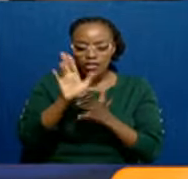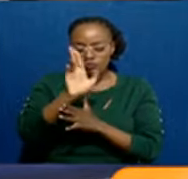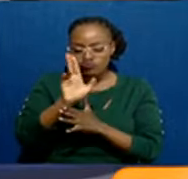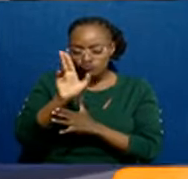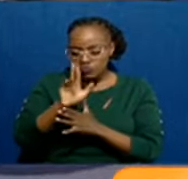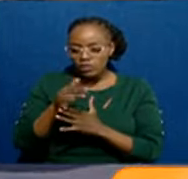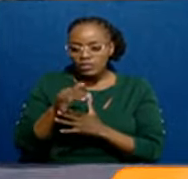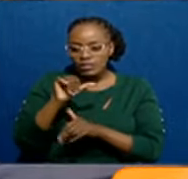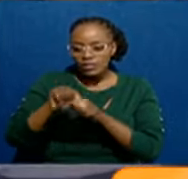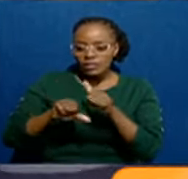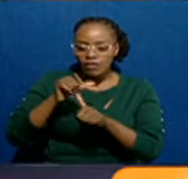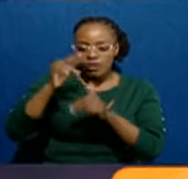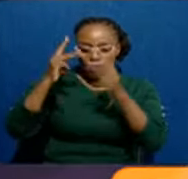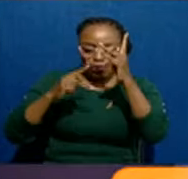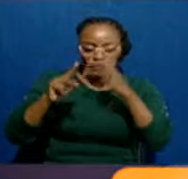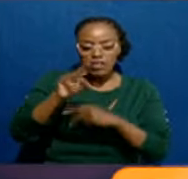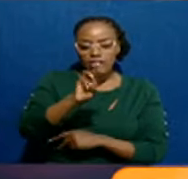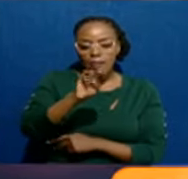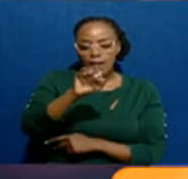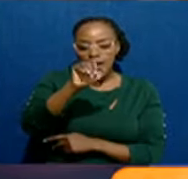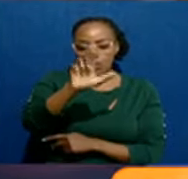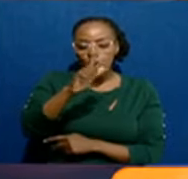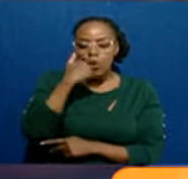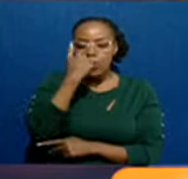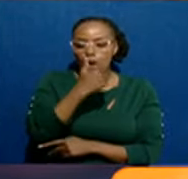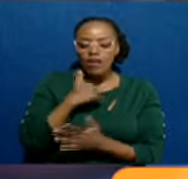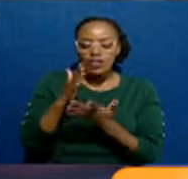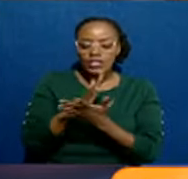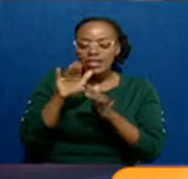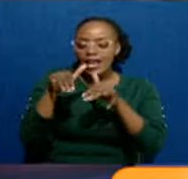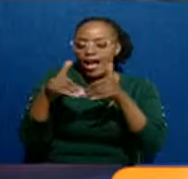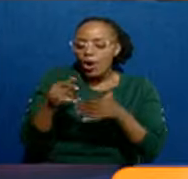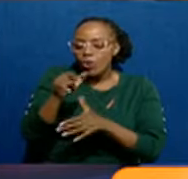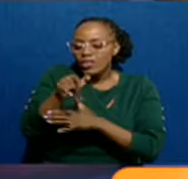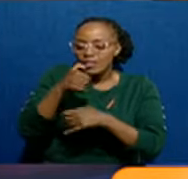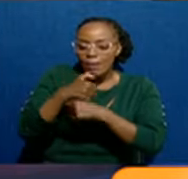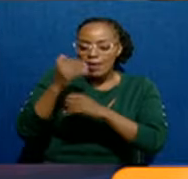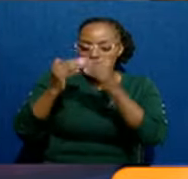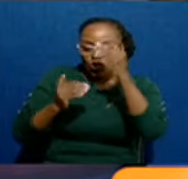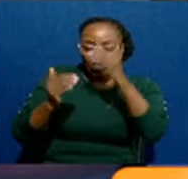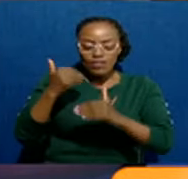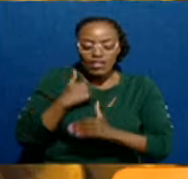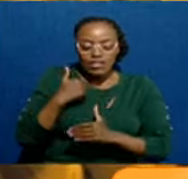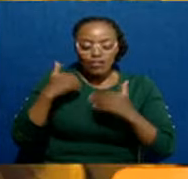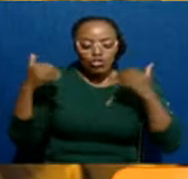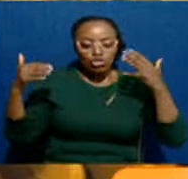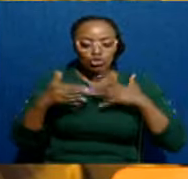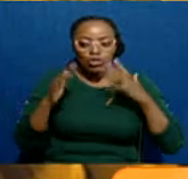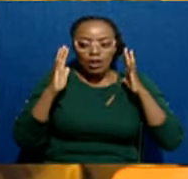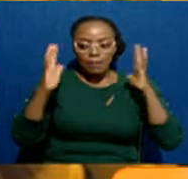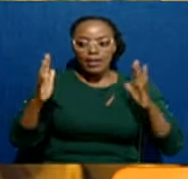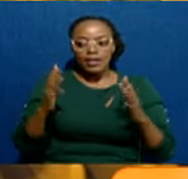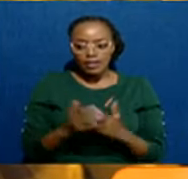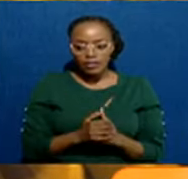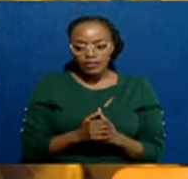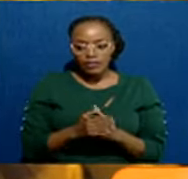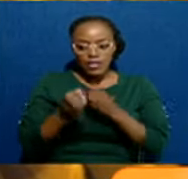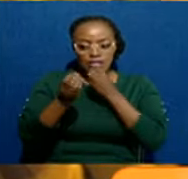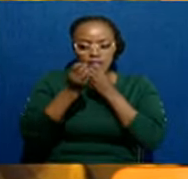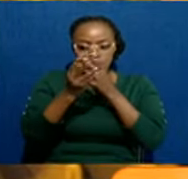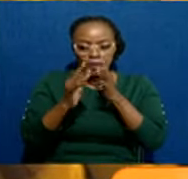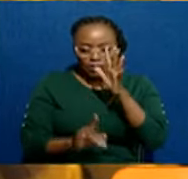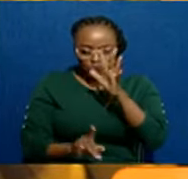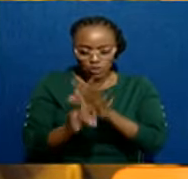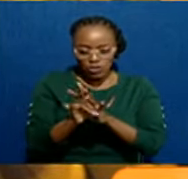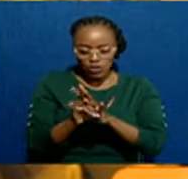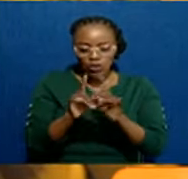Sciences, Professor Michael Gisharu, who shared how the incident left the university in a state of shock. This information came to us